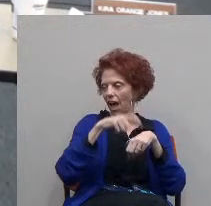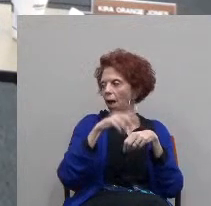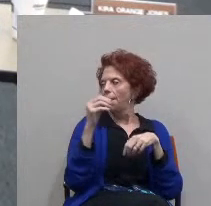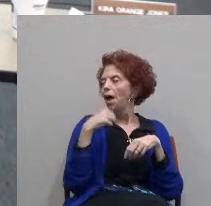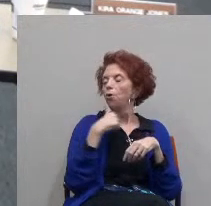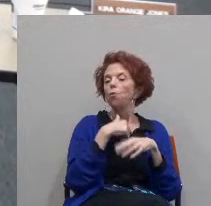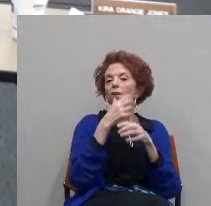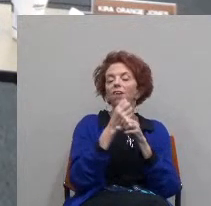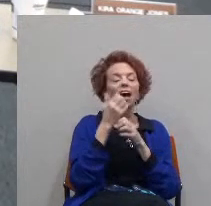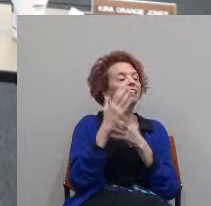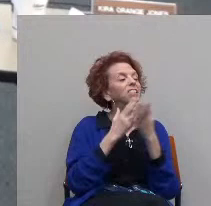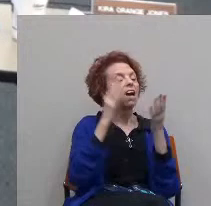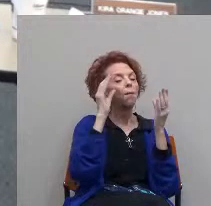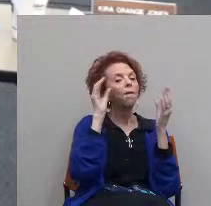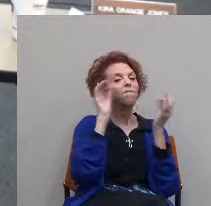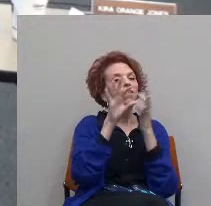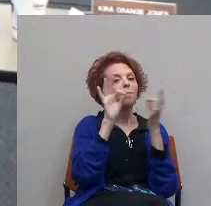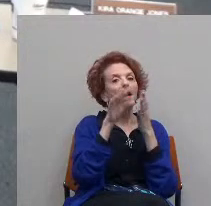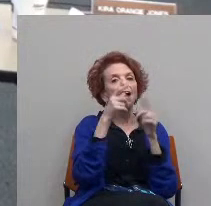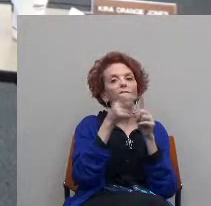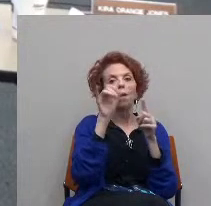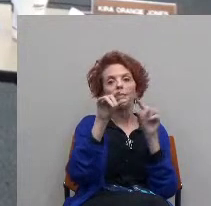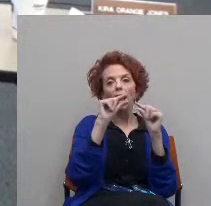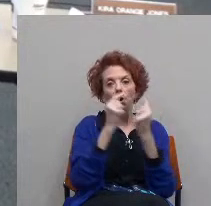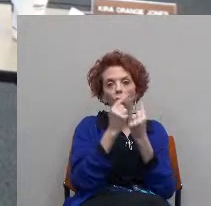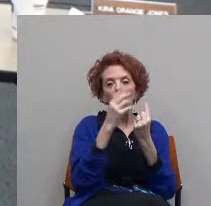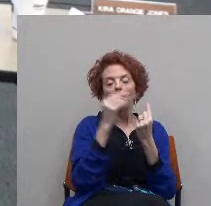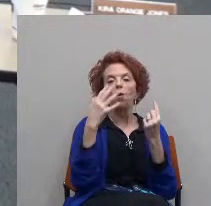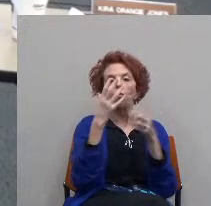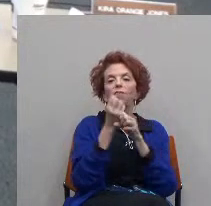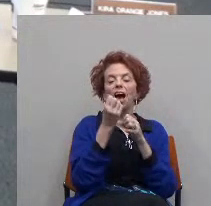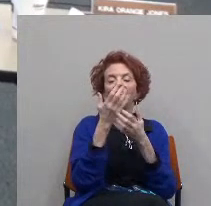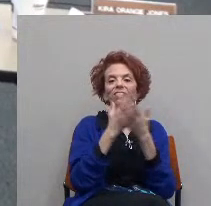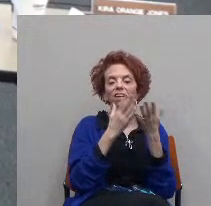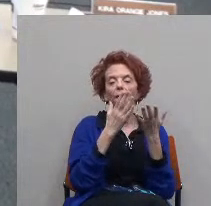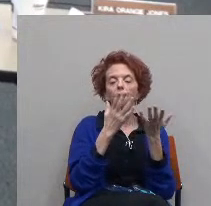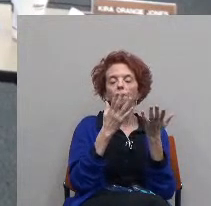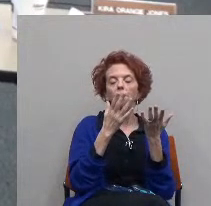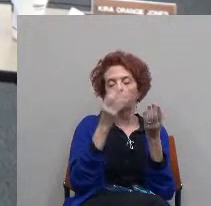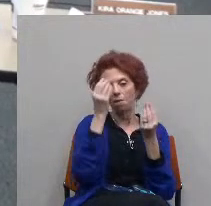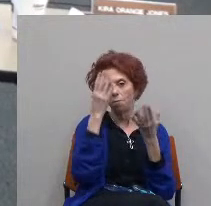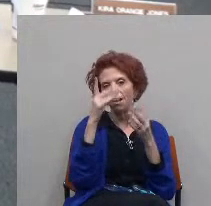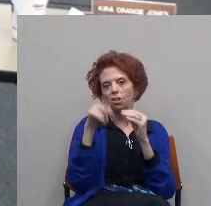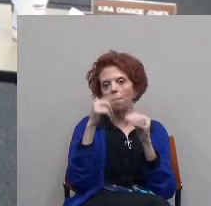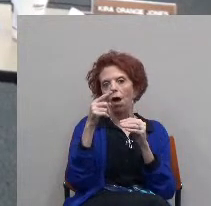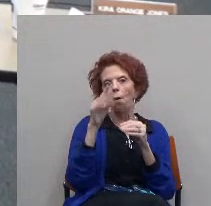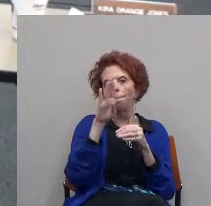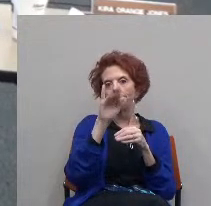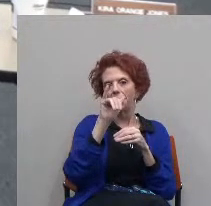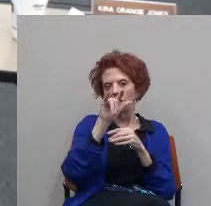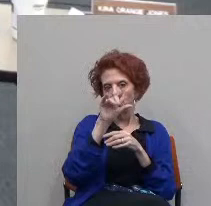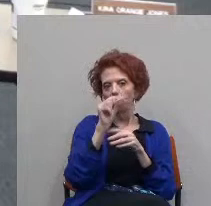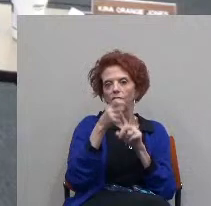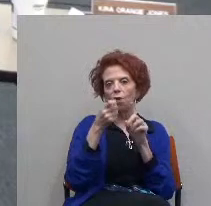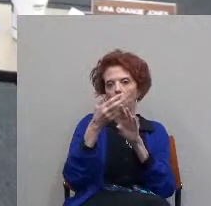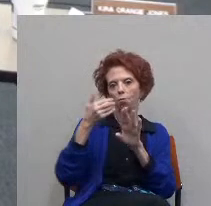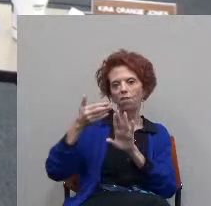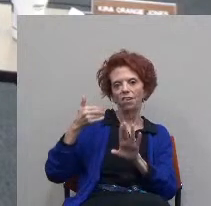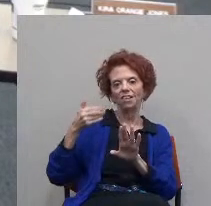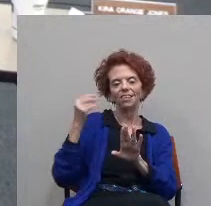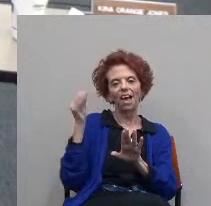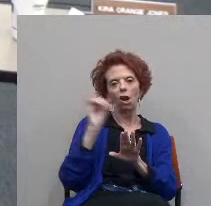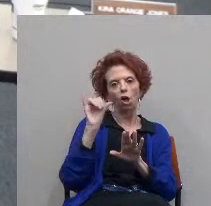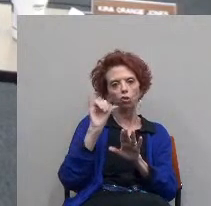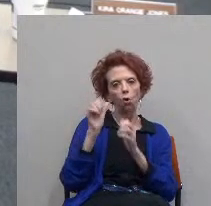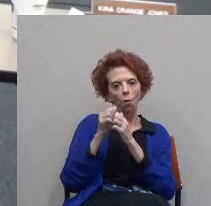gotten feedback from that group, and we've worked with some bills working through that as well in the previous session and also in this one with